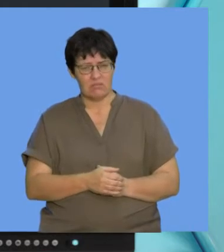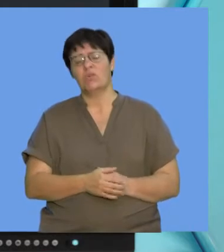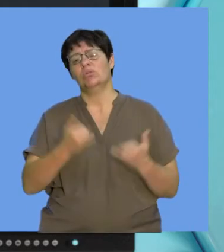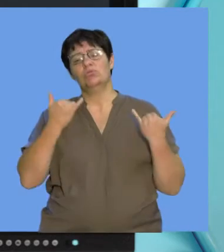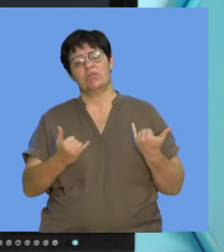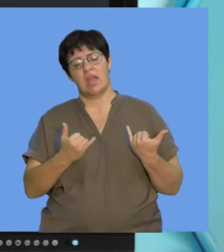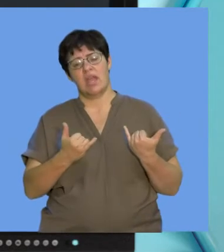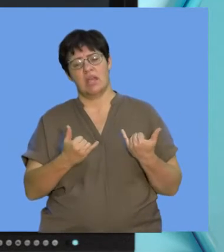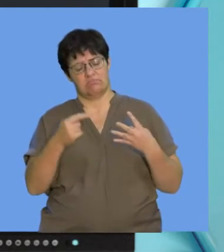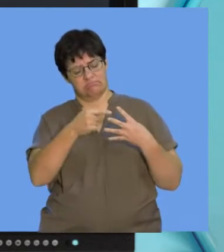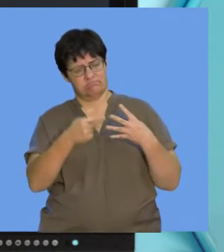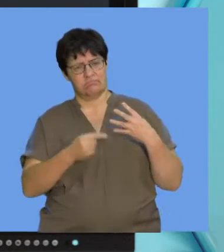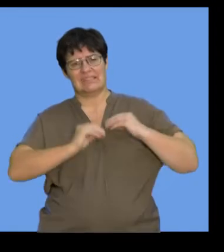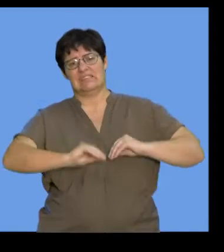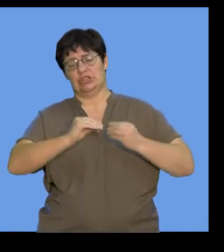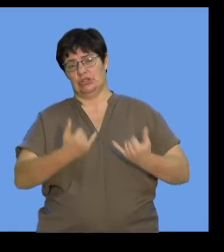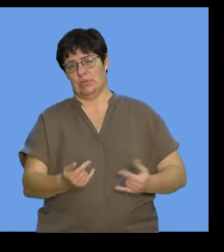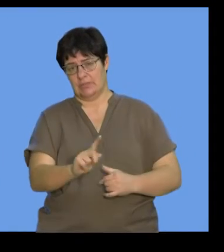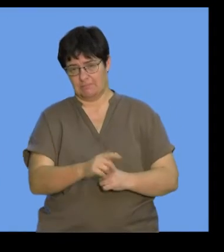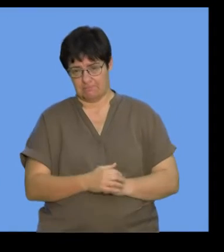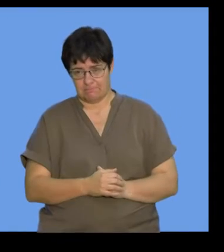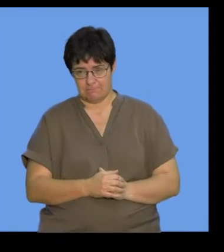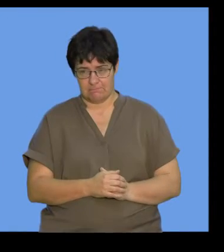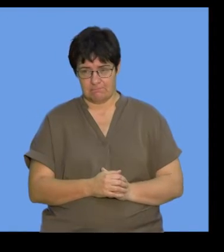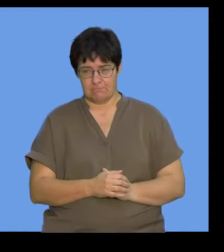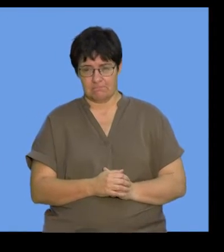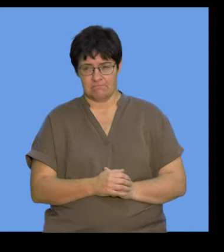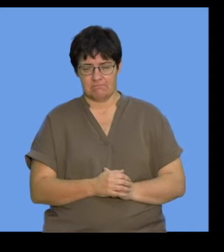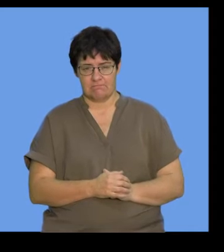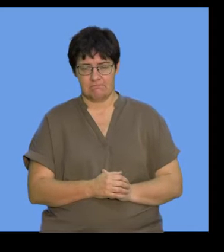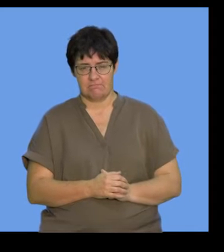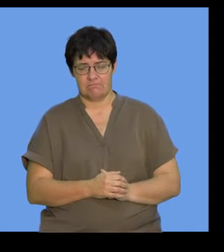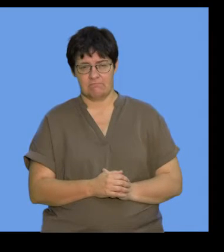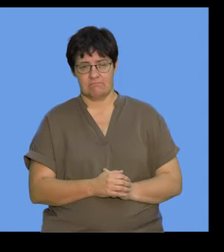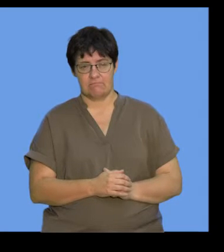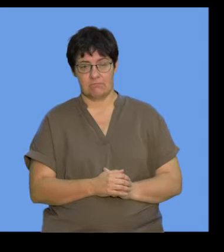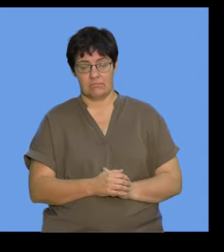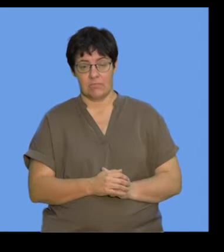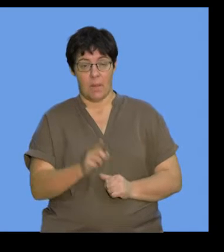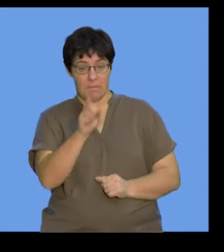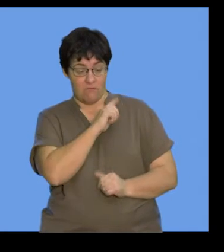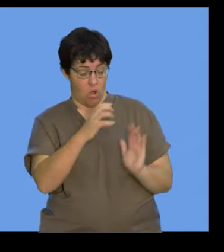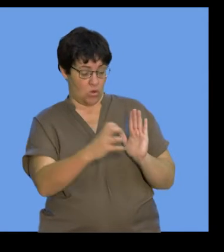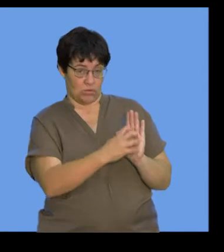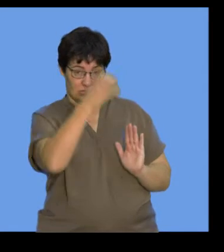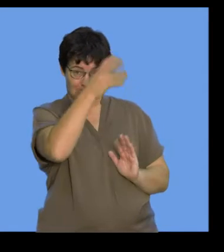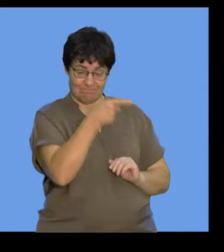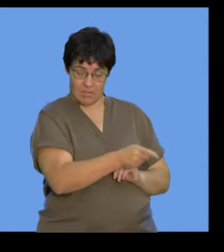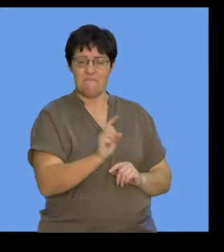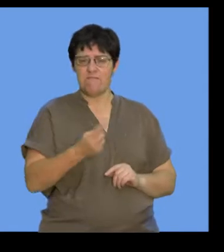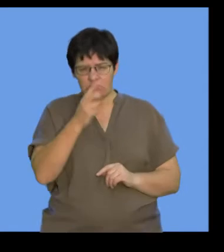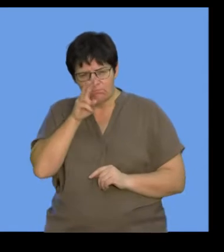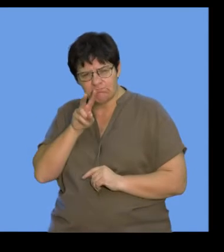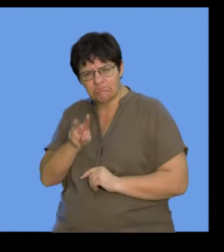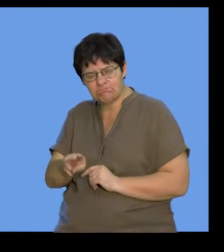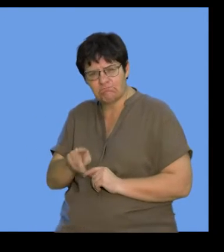you're going to be doing in this lesson. So, firstly, I want you to just think about this. Have you